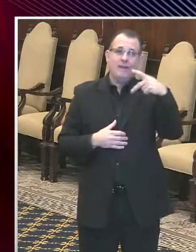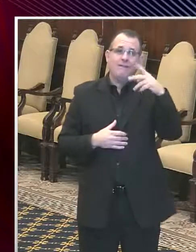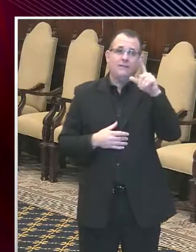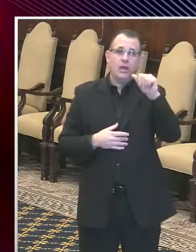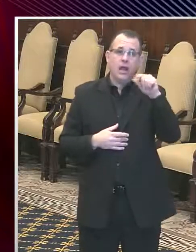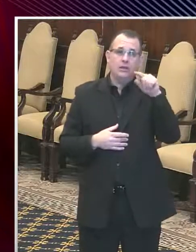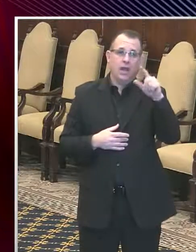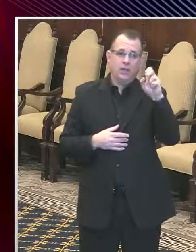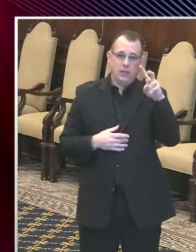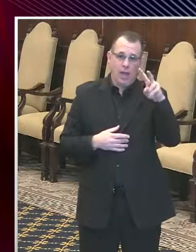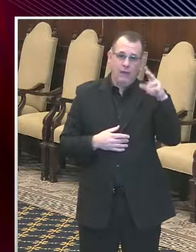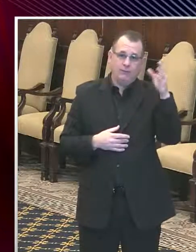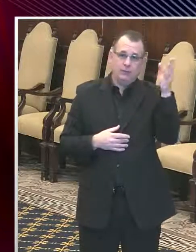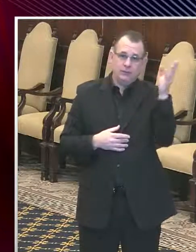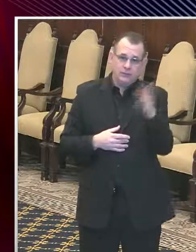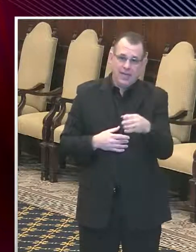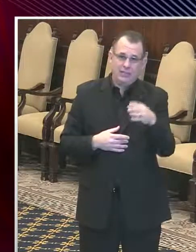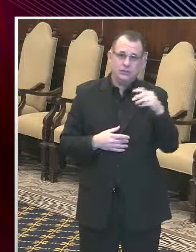phila.gov/green. That's